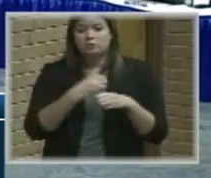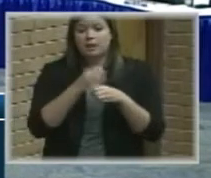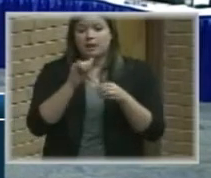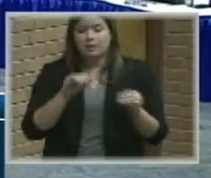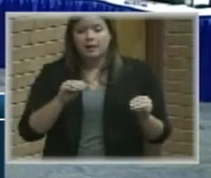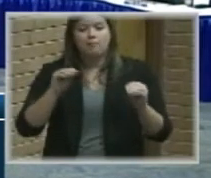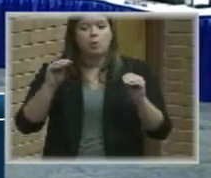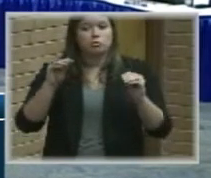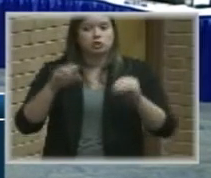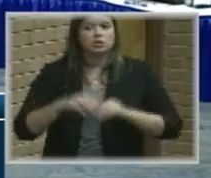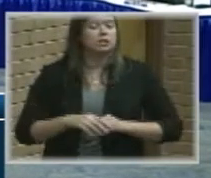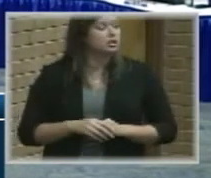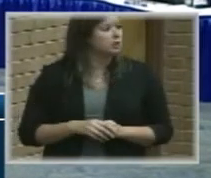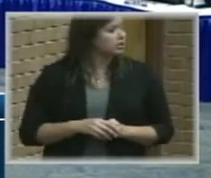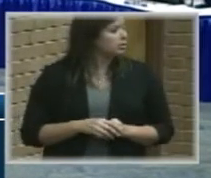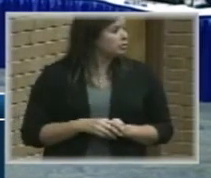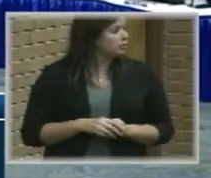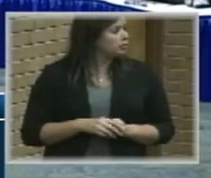motion,